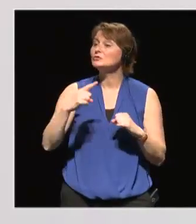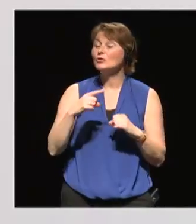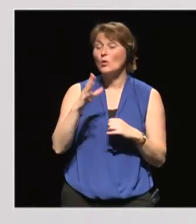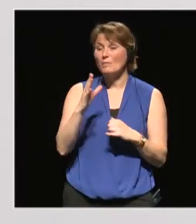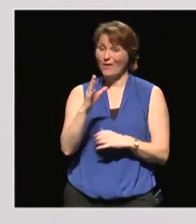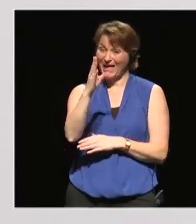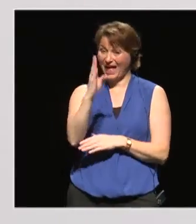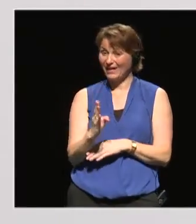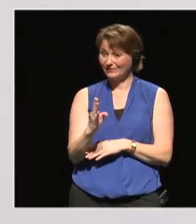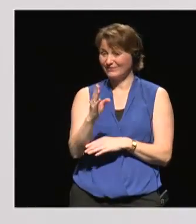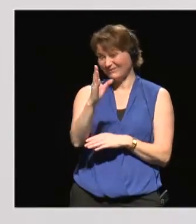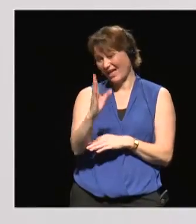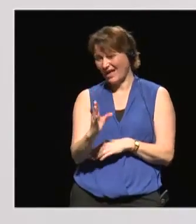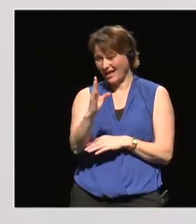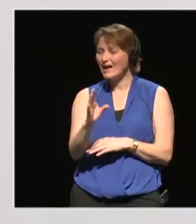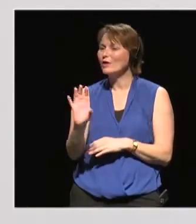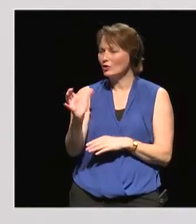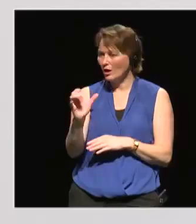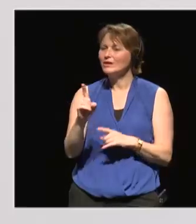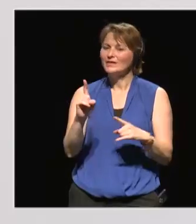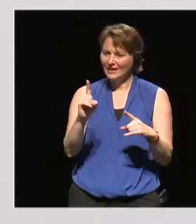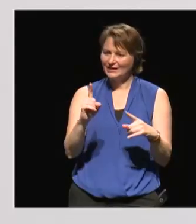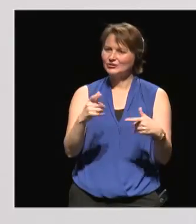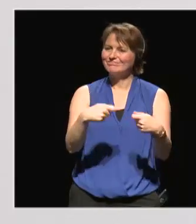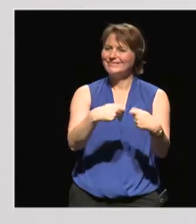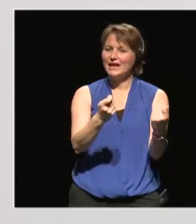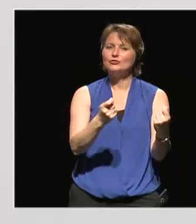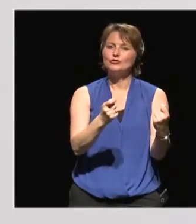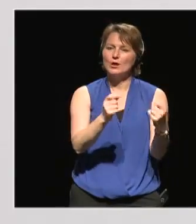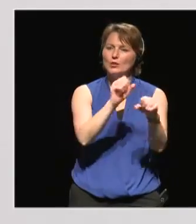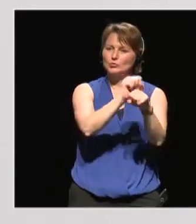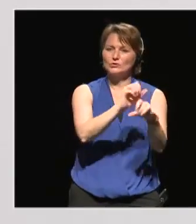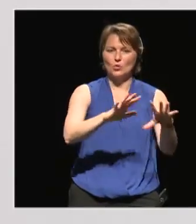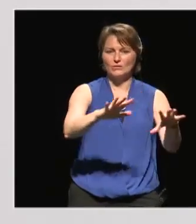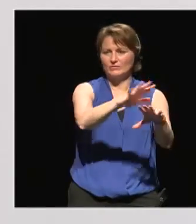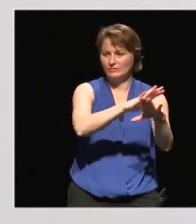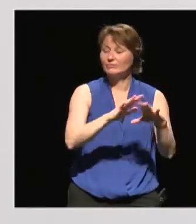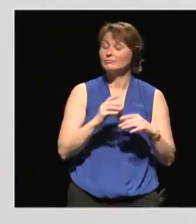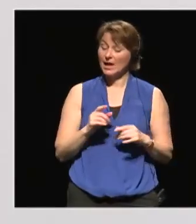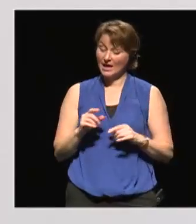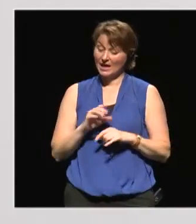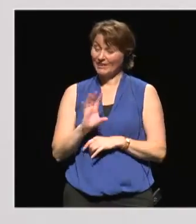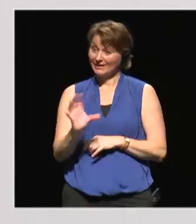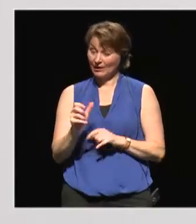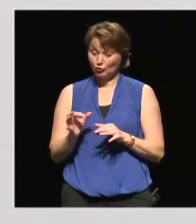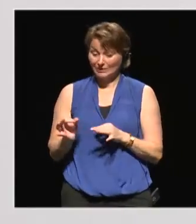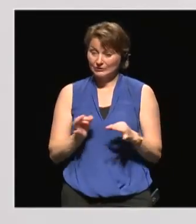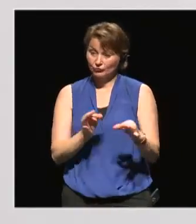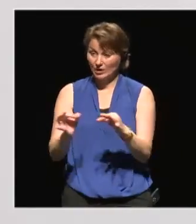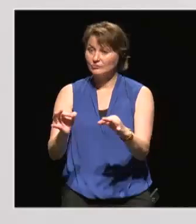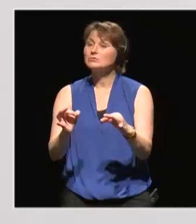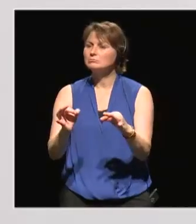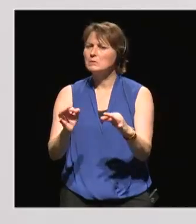is protected as nature reserves. We have a national strategy for lowering